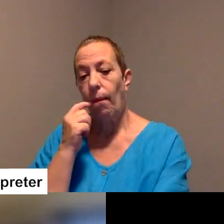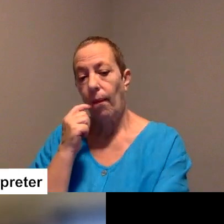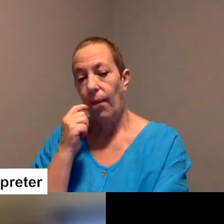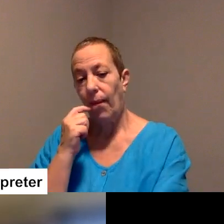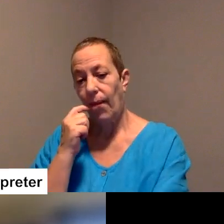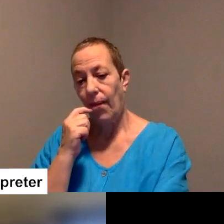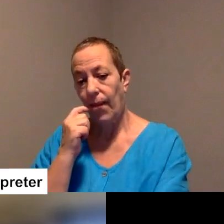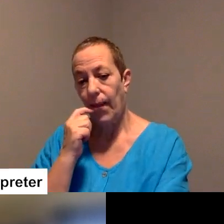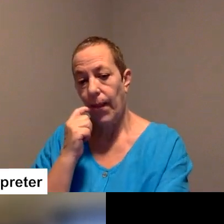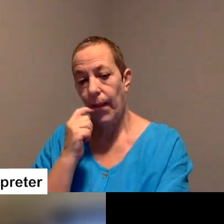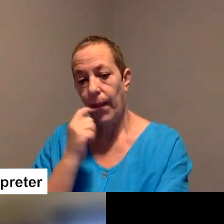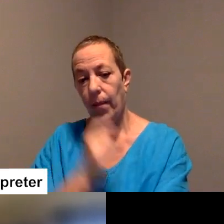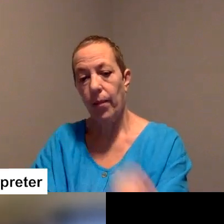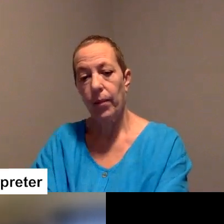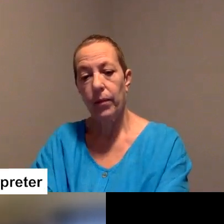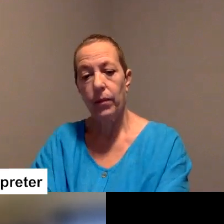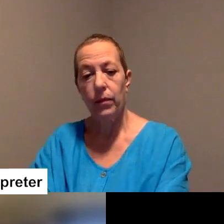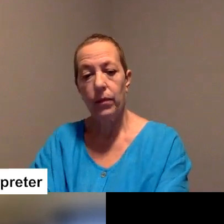the